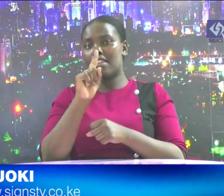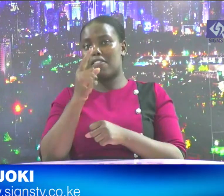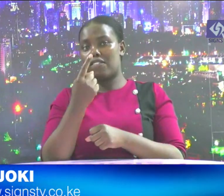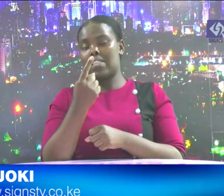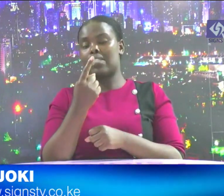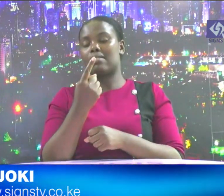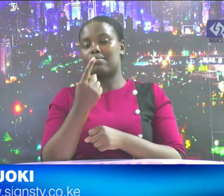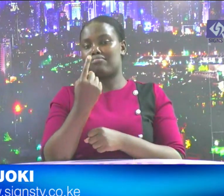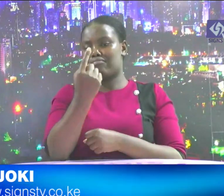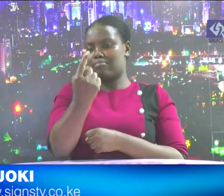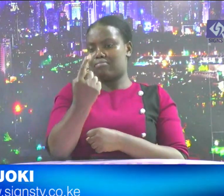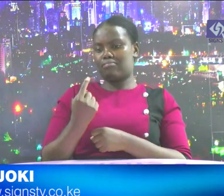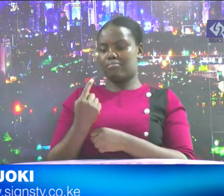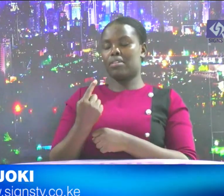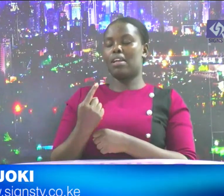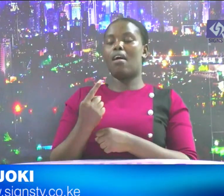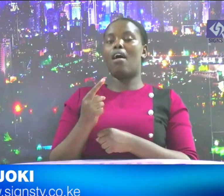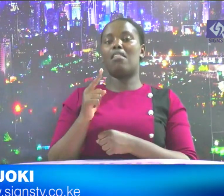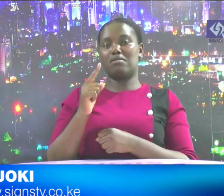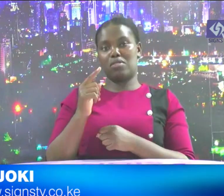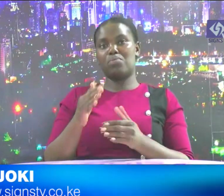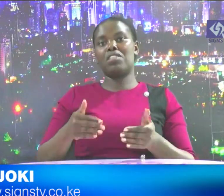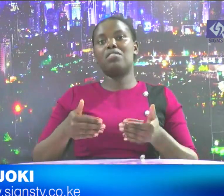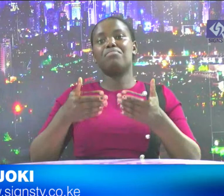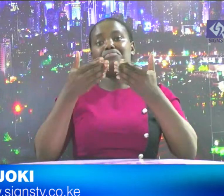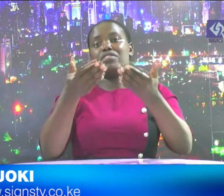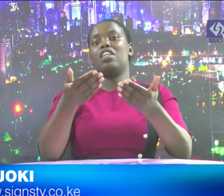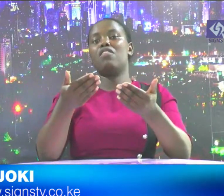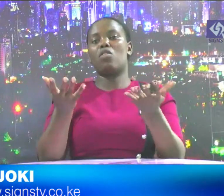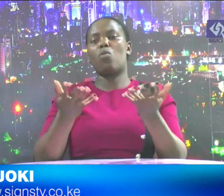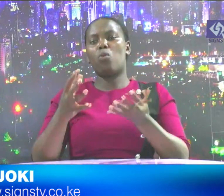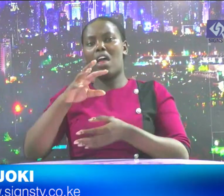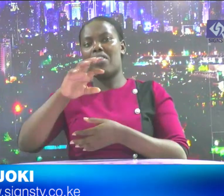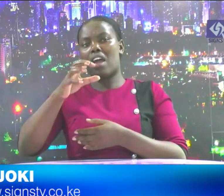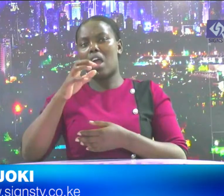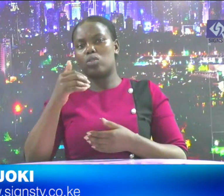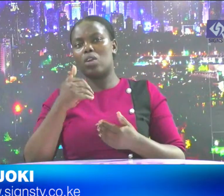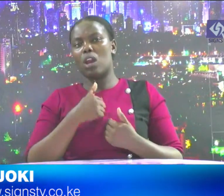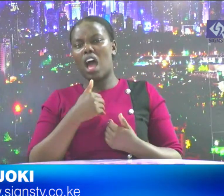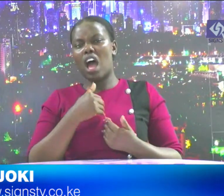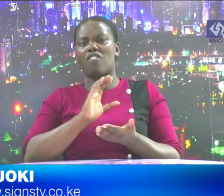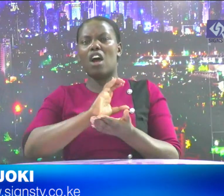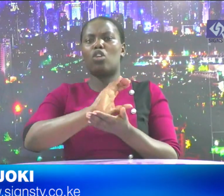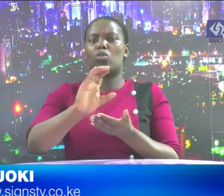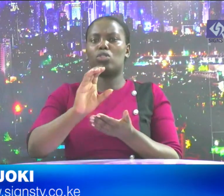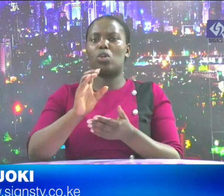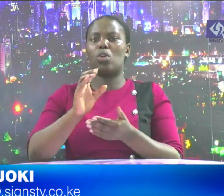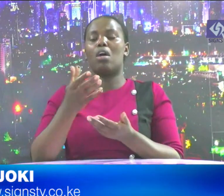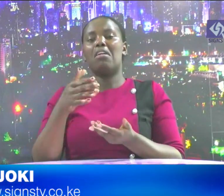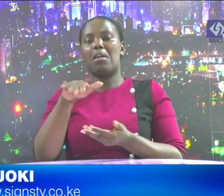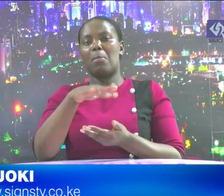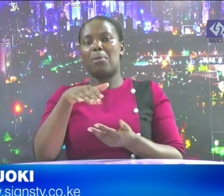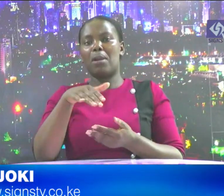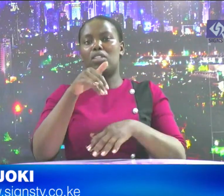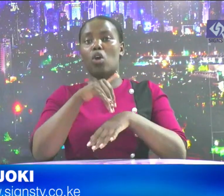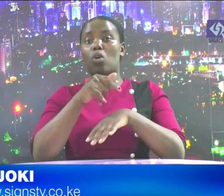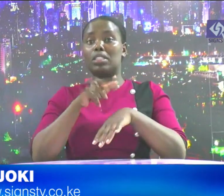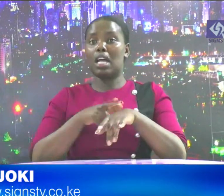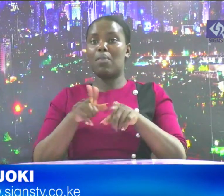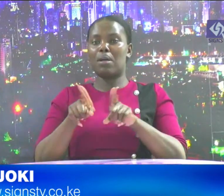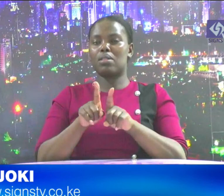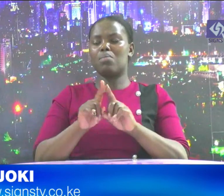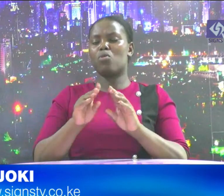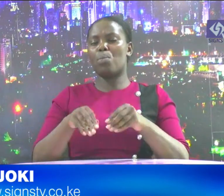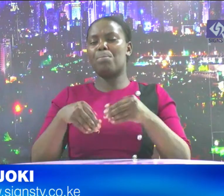done on the first come, first serve basis, where counties that will have